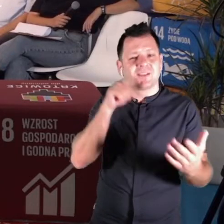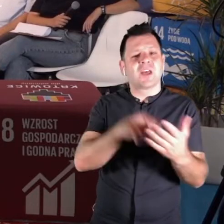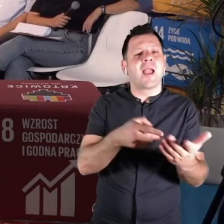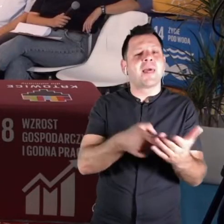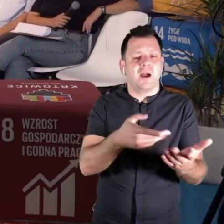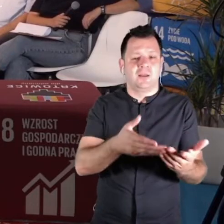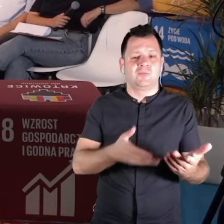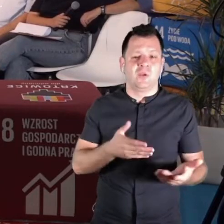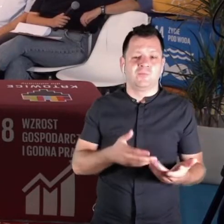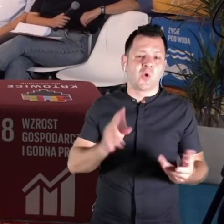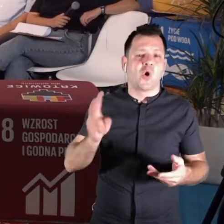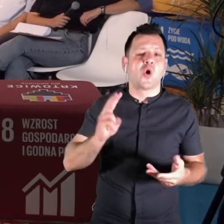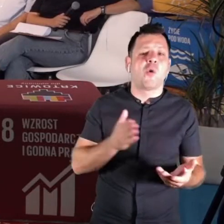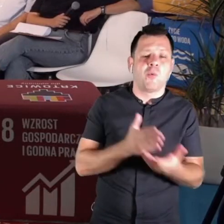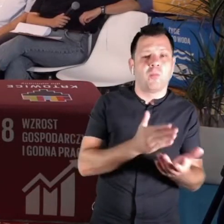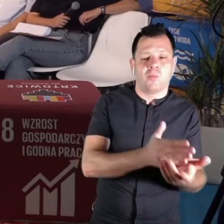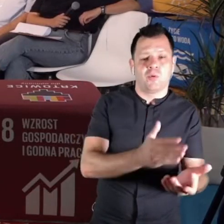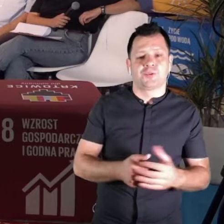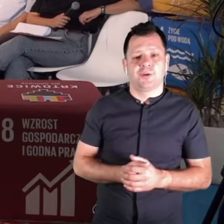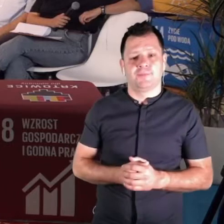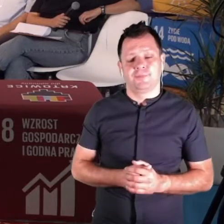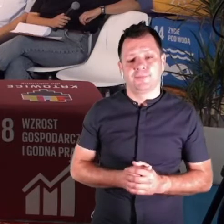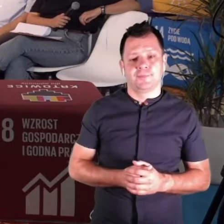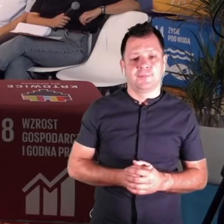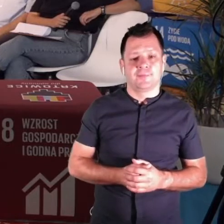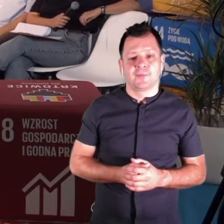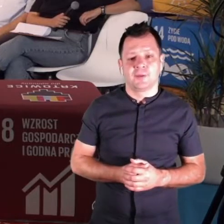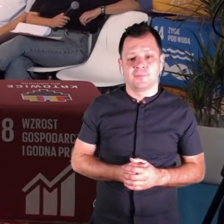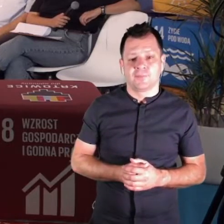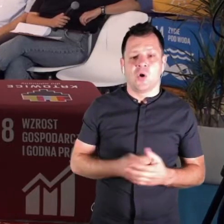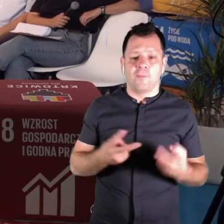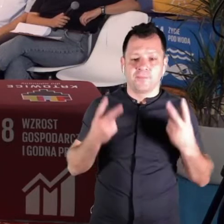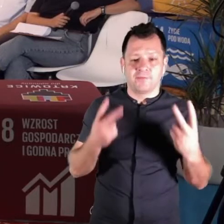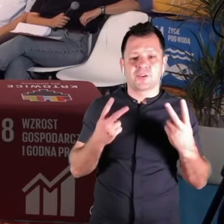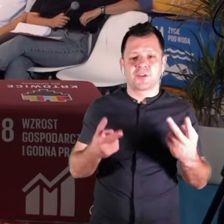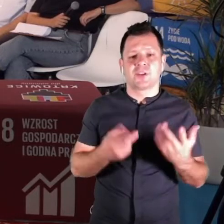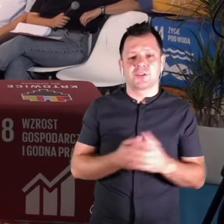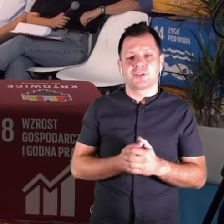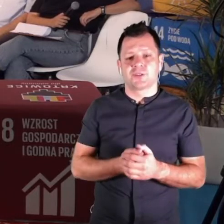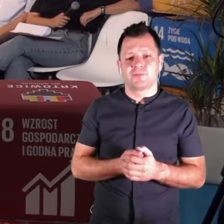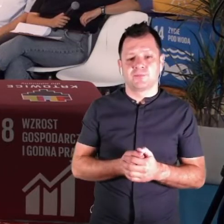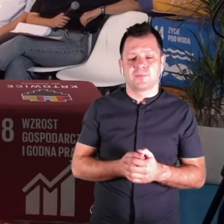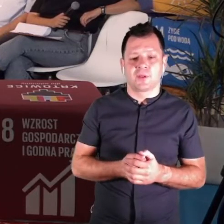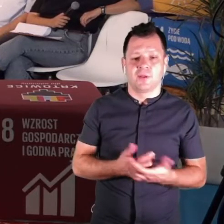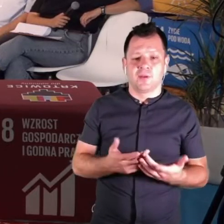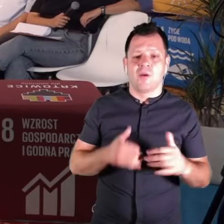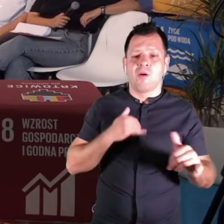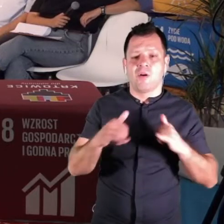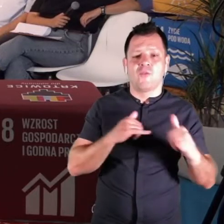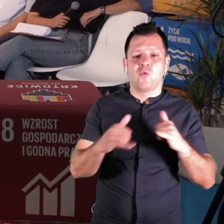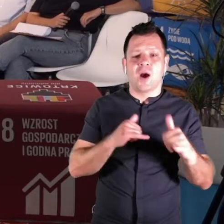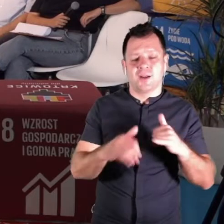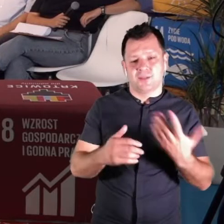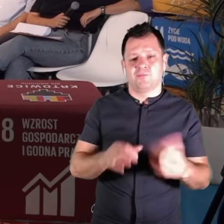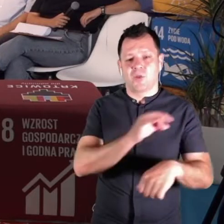in some part of the city of Warsaw, but we don't give up and we really believe it. And we want to create